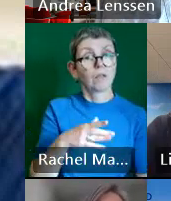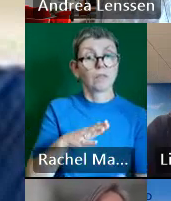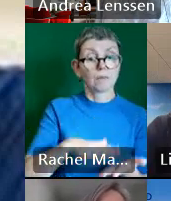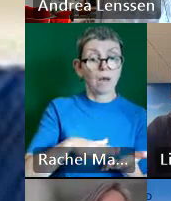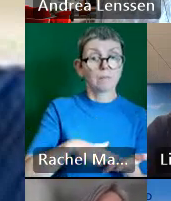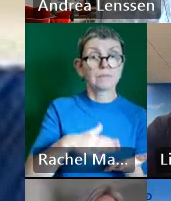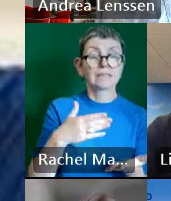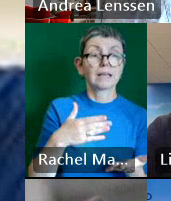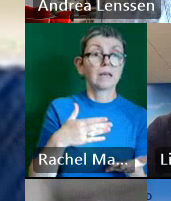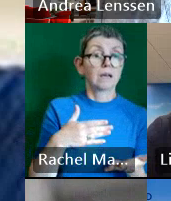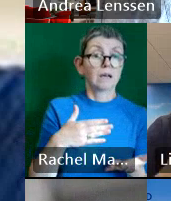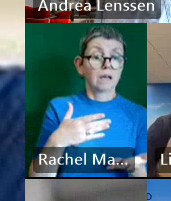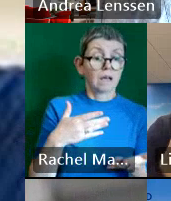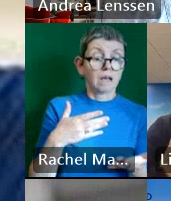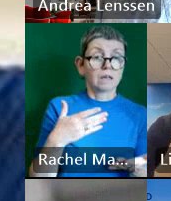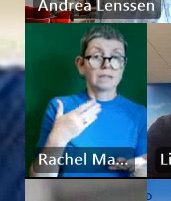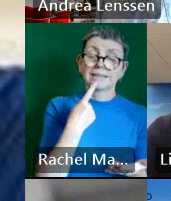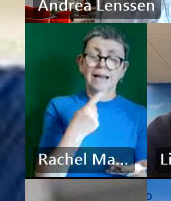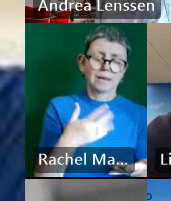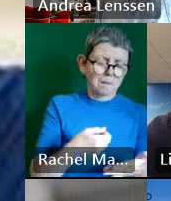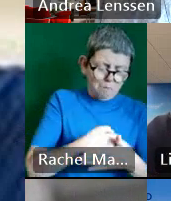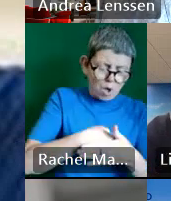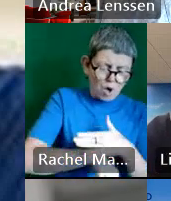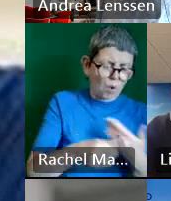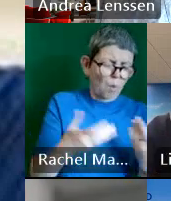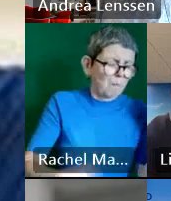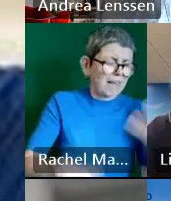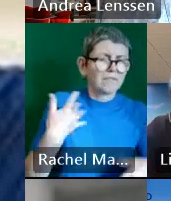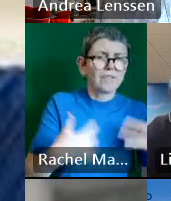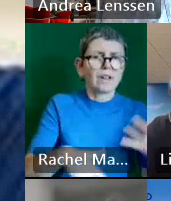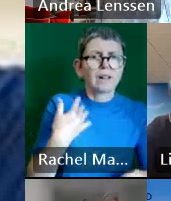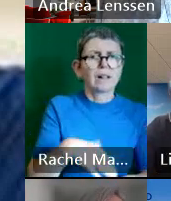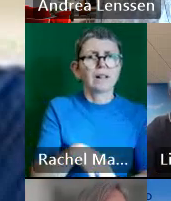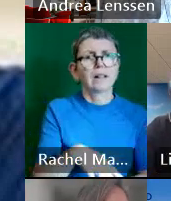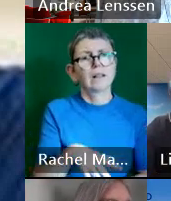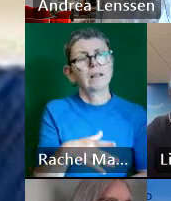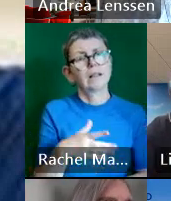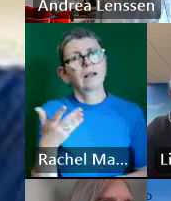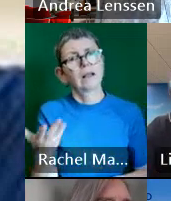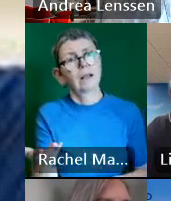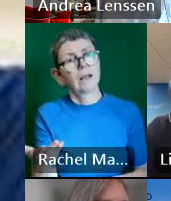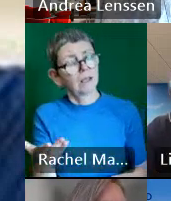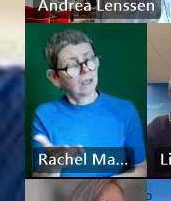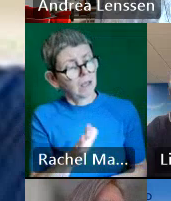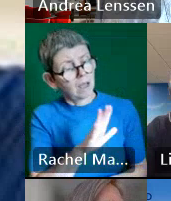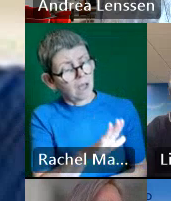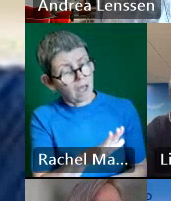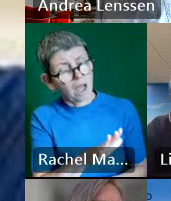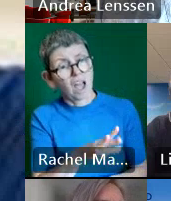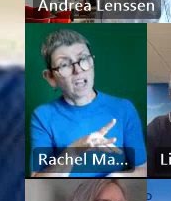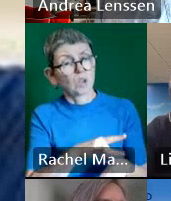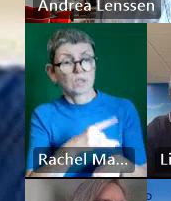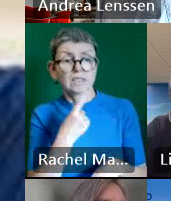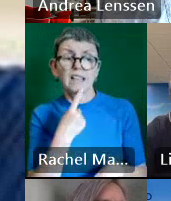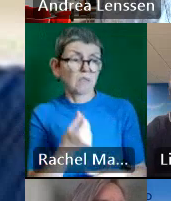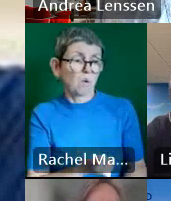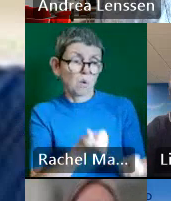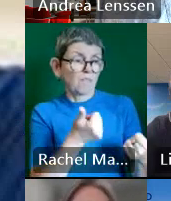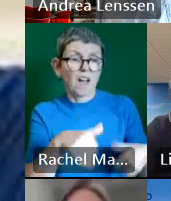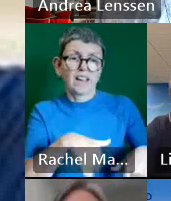immense pain. And the doctor was like, "Oh, you topped out of your pain medicine," and they sent them home. And they actually